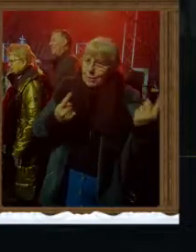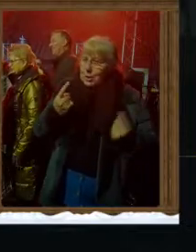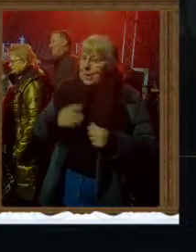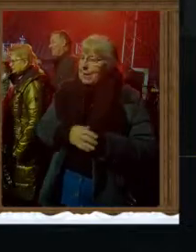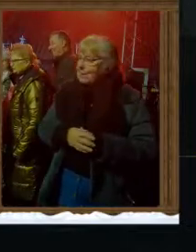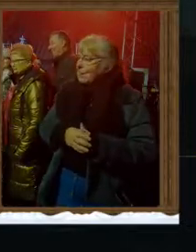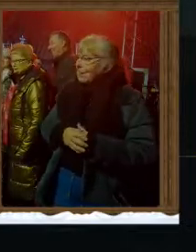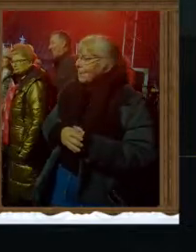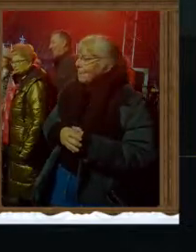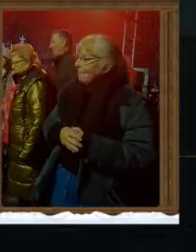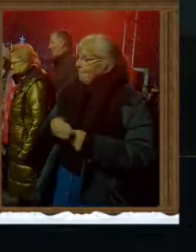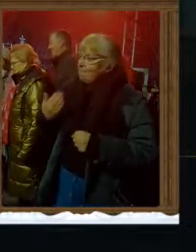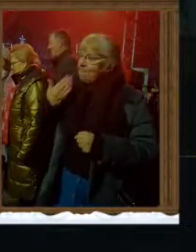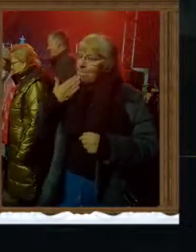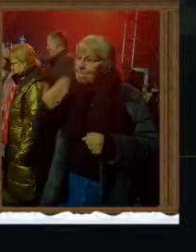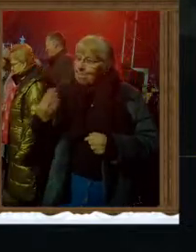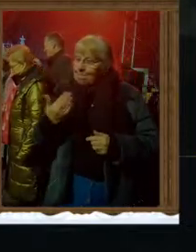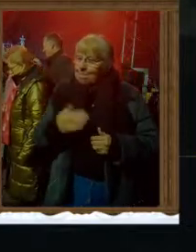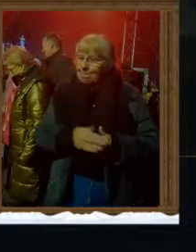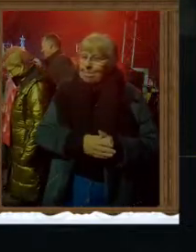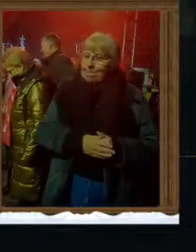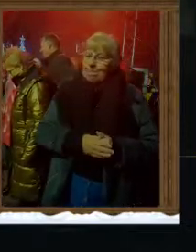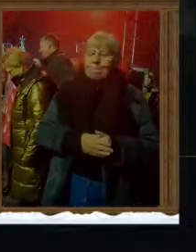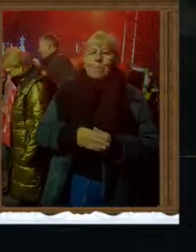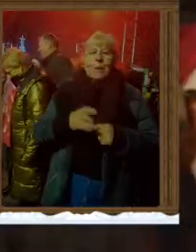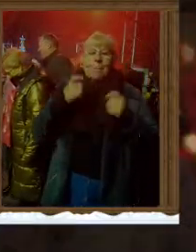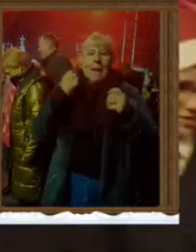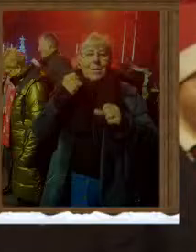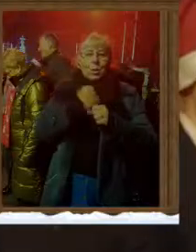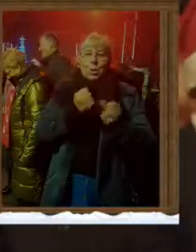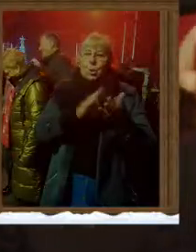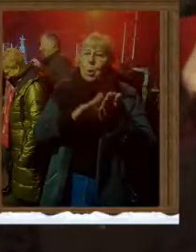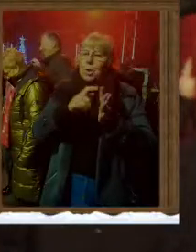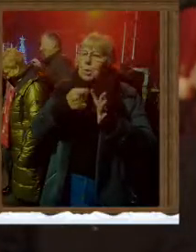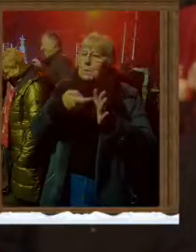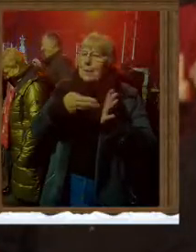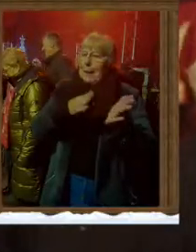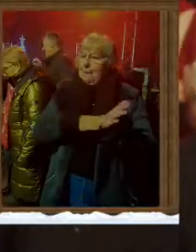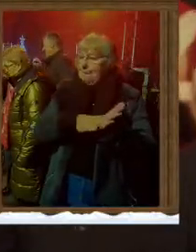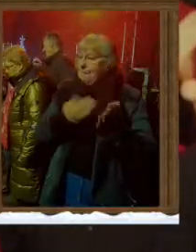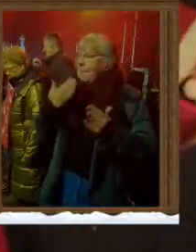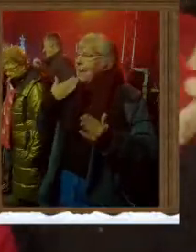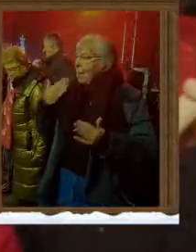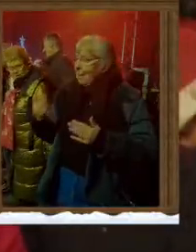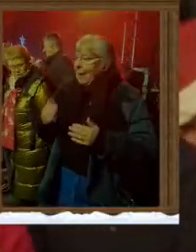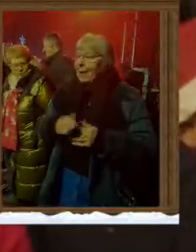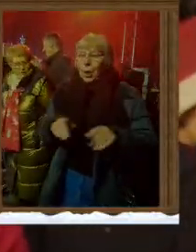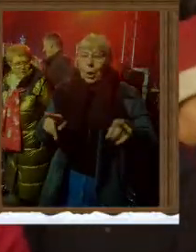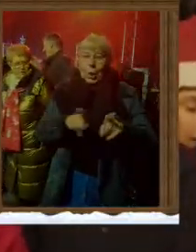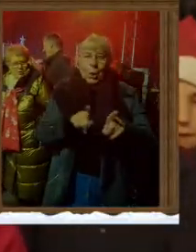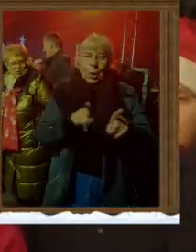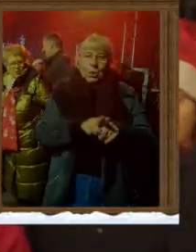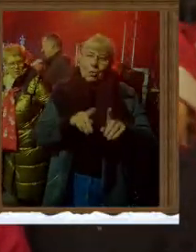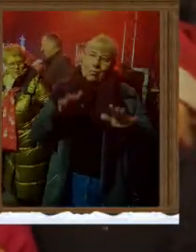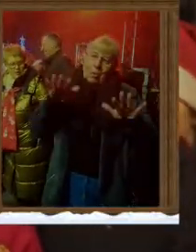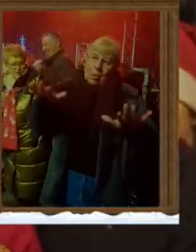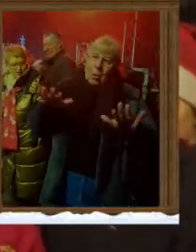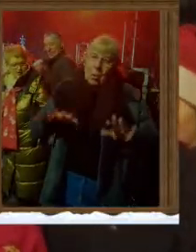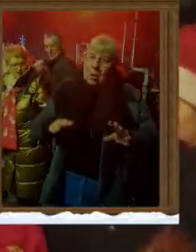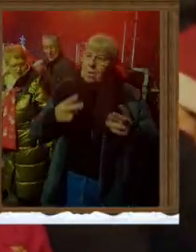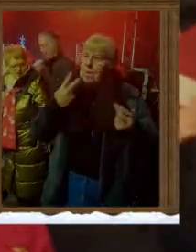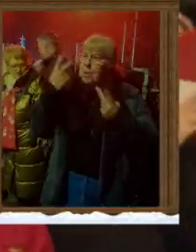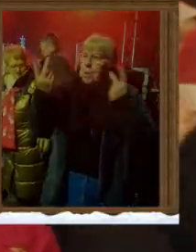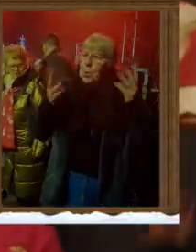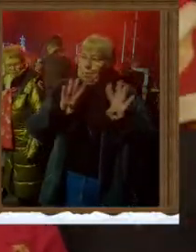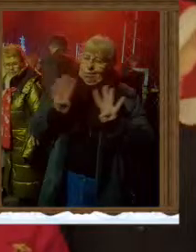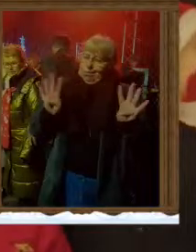Thank you indeed. The Pastor George McKim, everybody. Thank you to the pastor, and also a round of applause for this wonderful